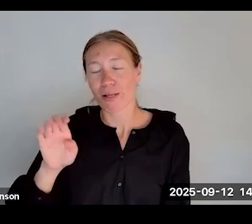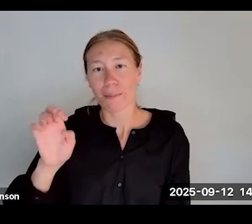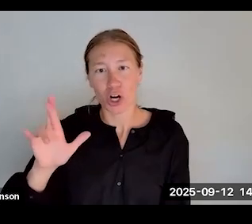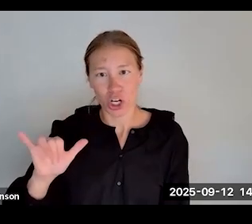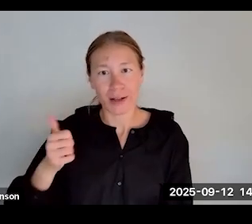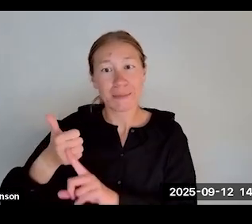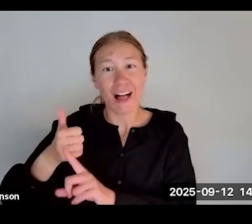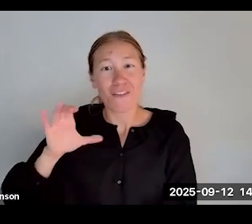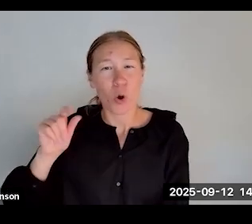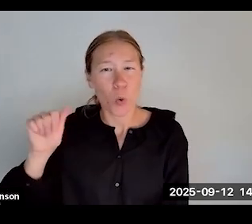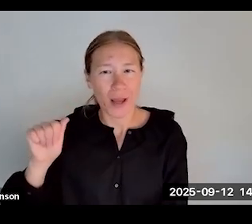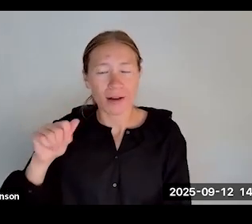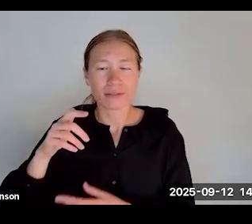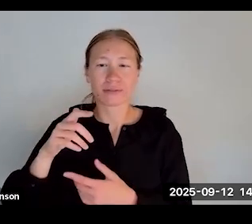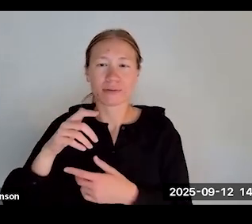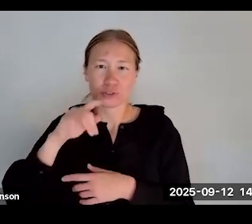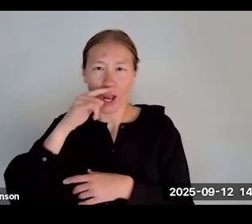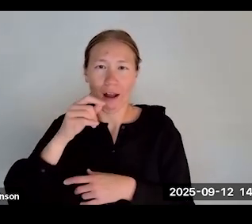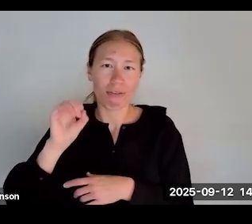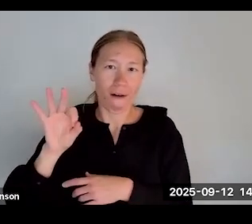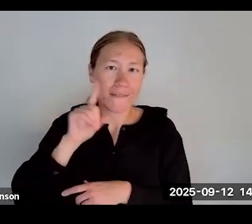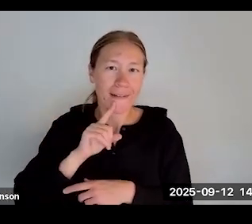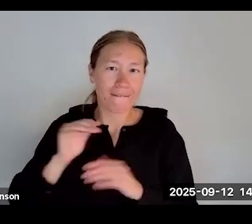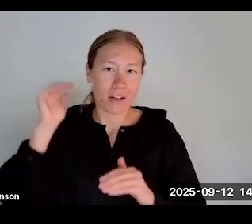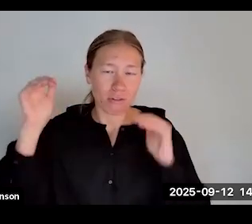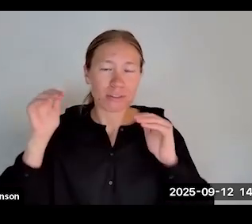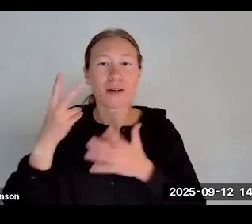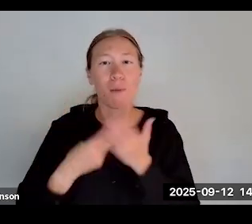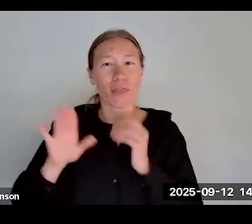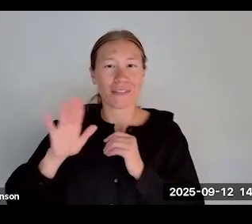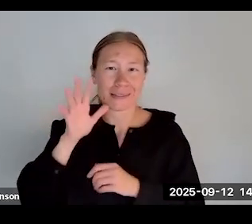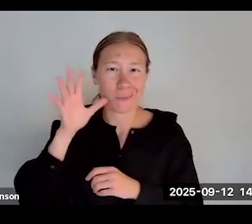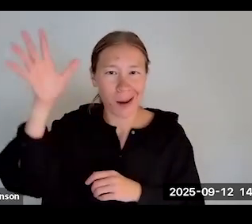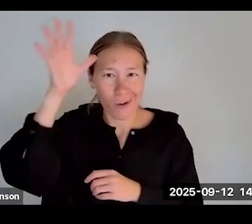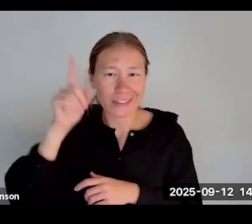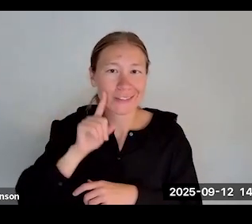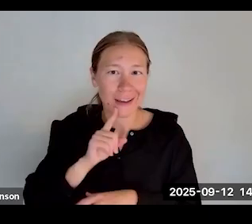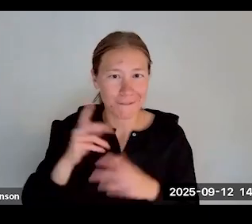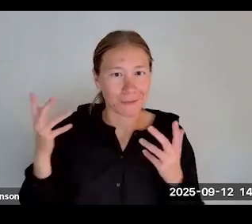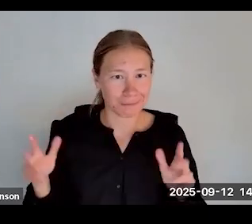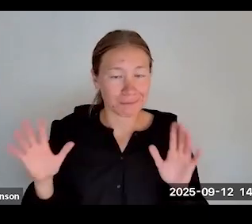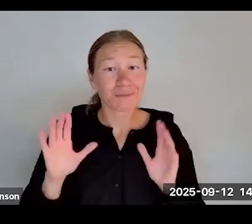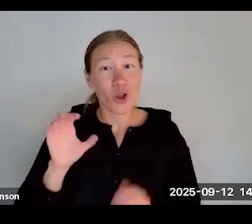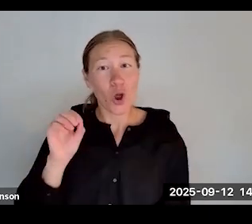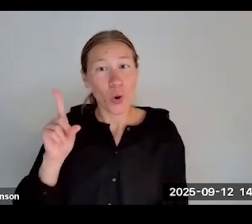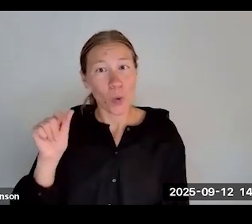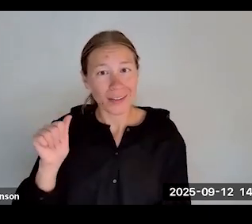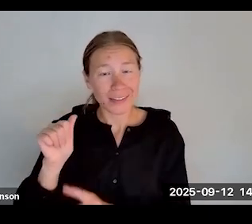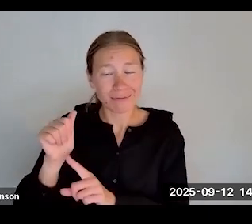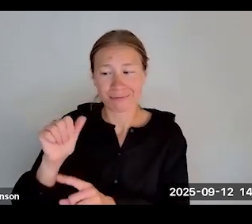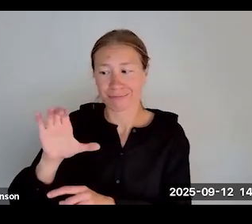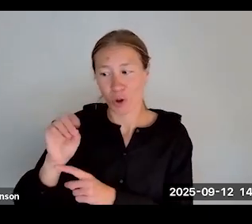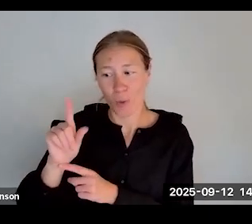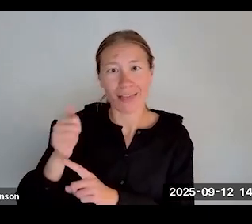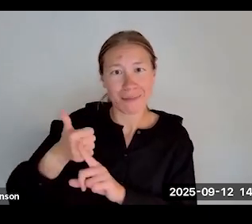Myron is hearing, and both of his parents were deaf. CODAs are a unique group, since as I mentioned, they're